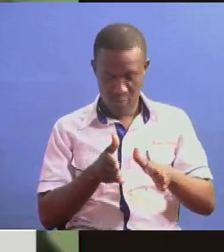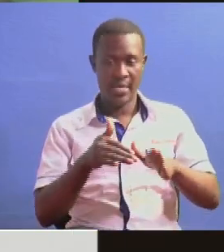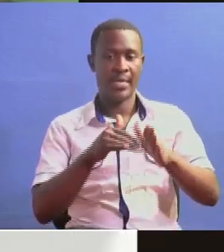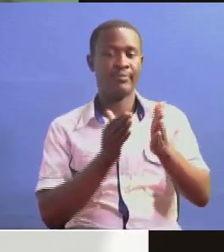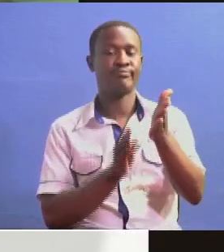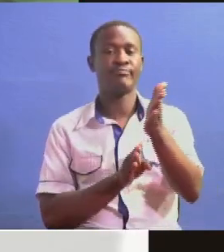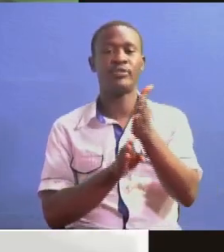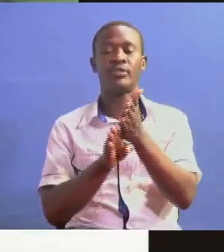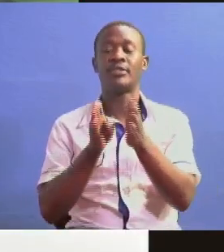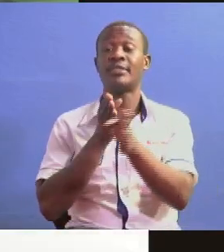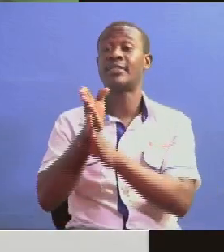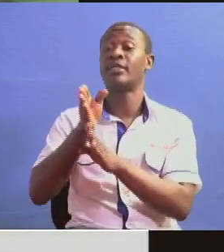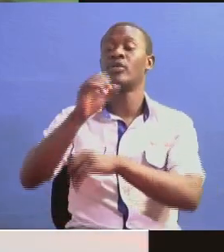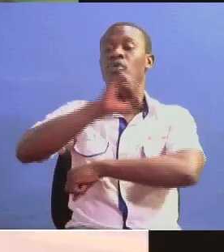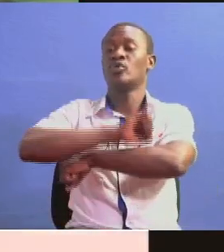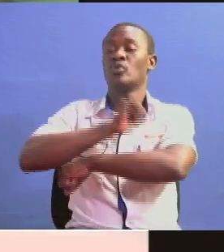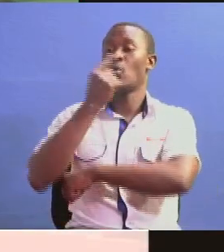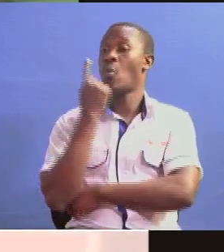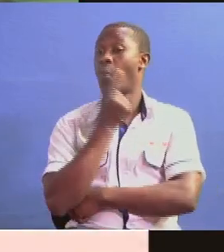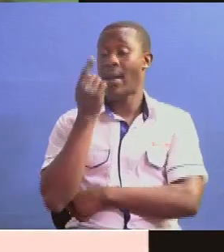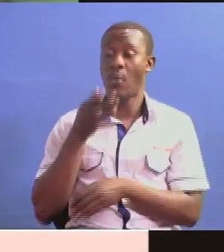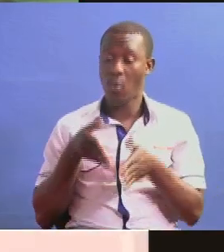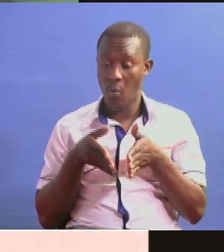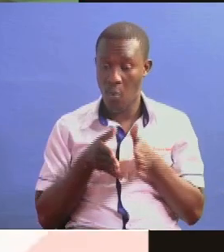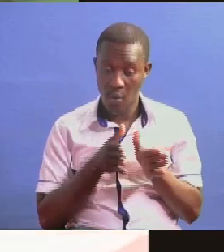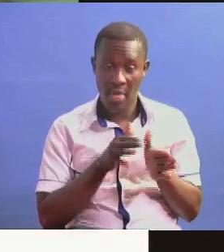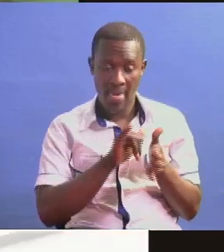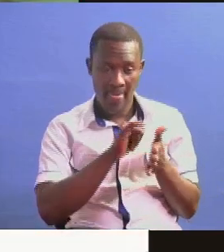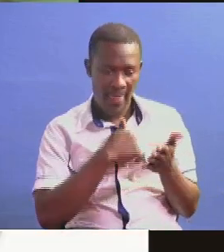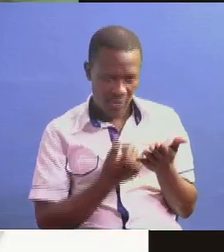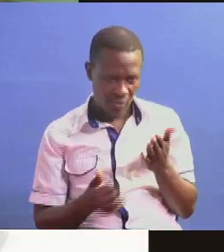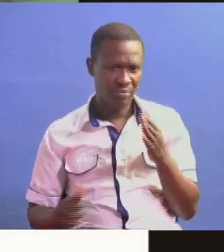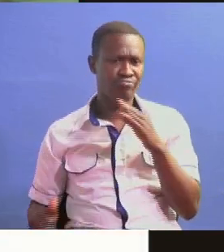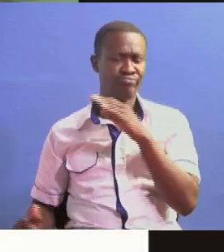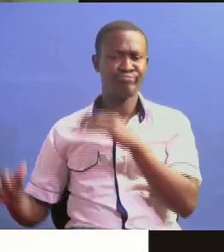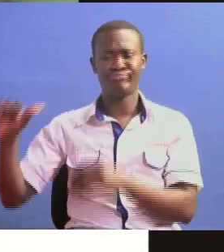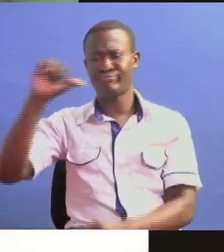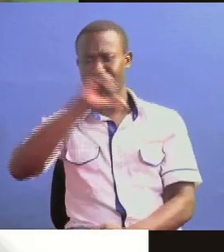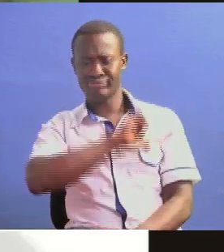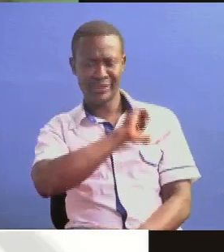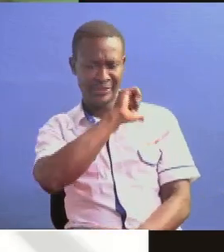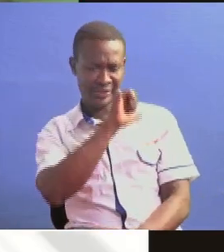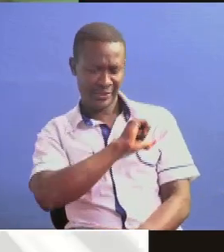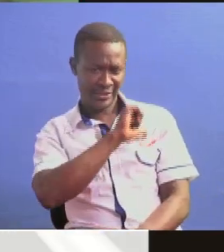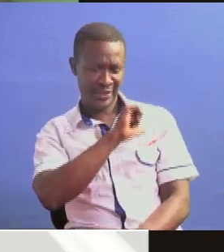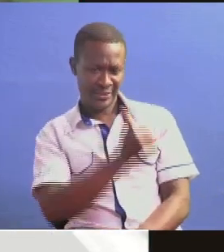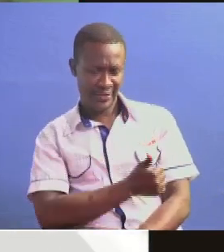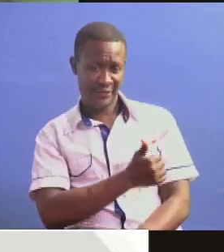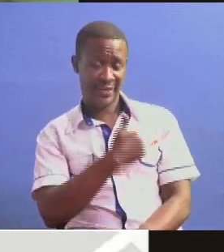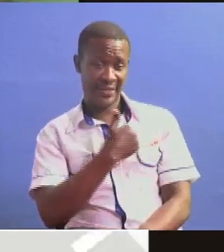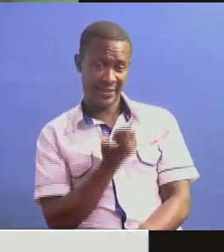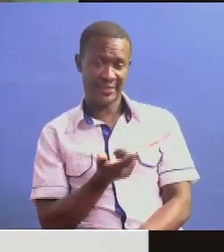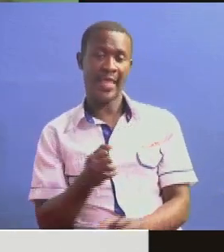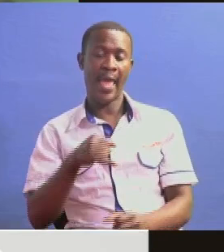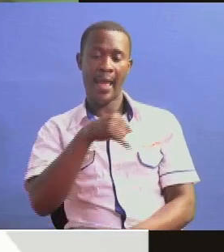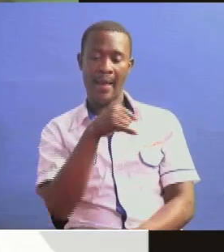school. One pathway that was privileged, that was disadvantaged before the rationalization is the